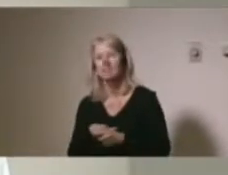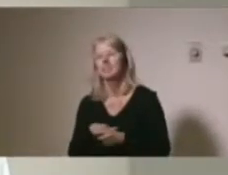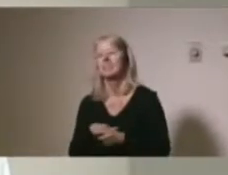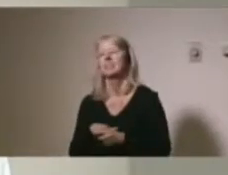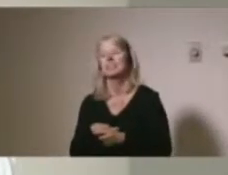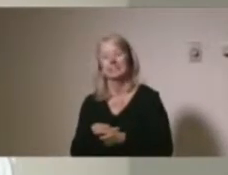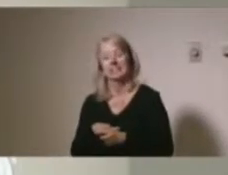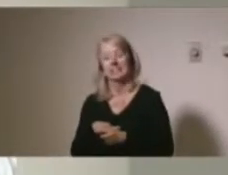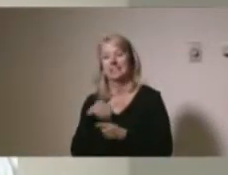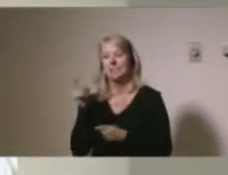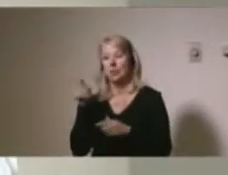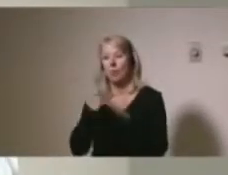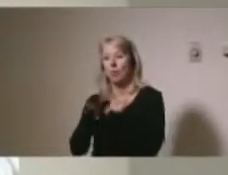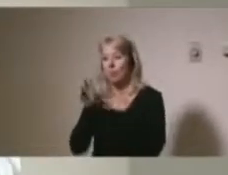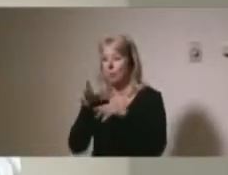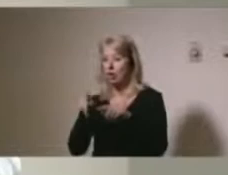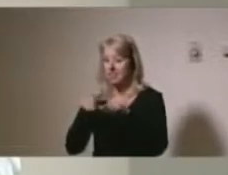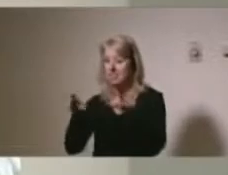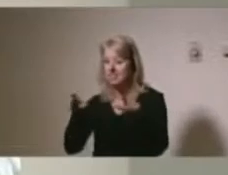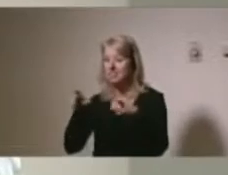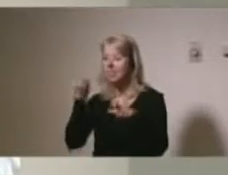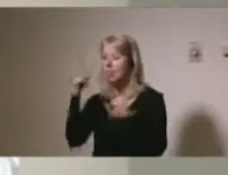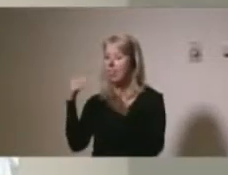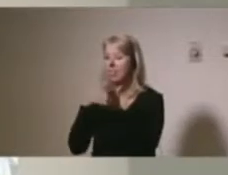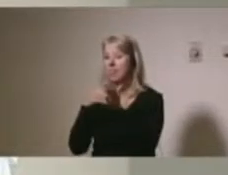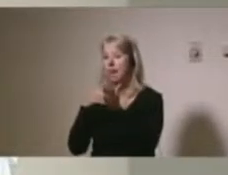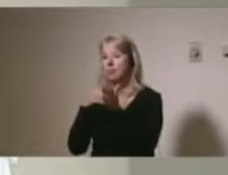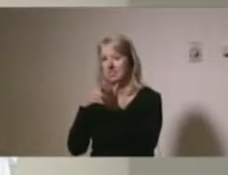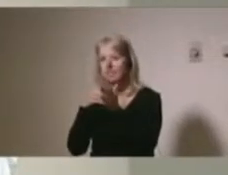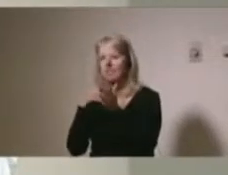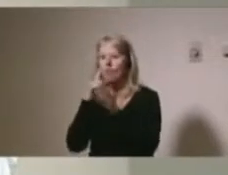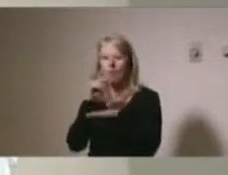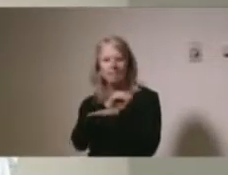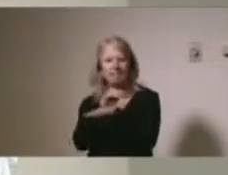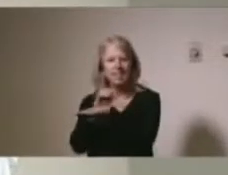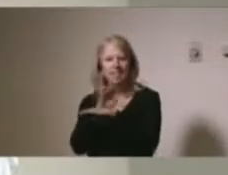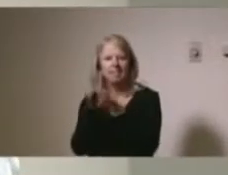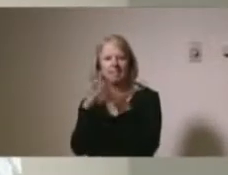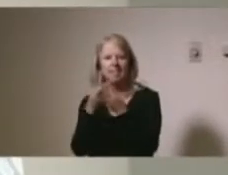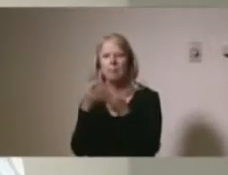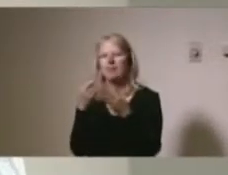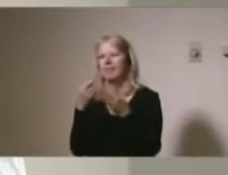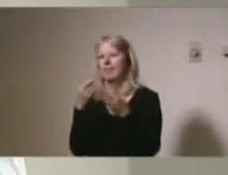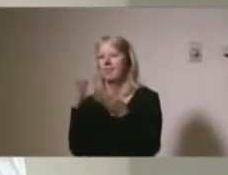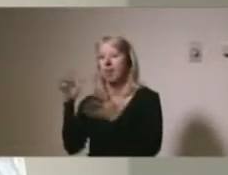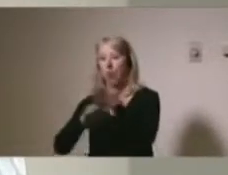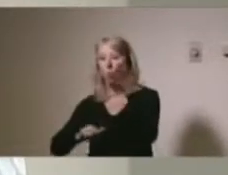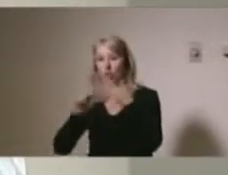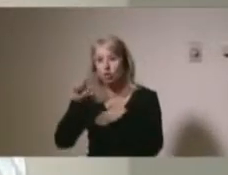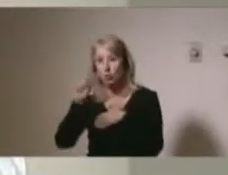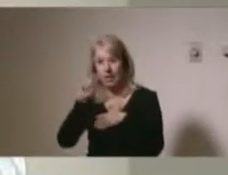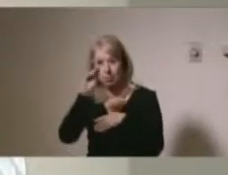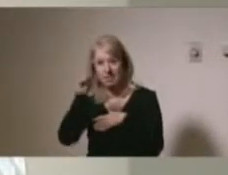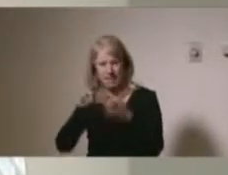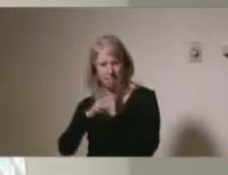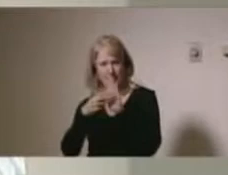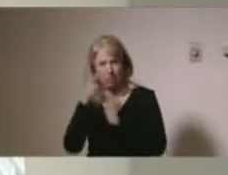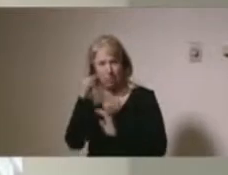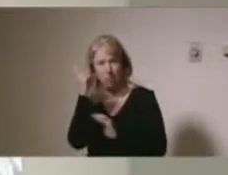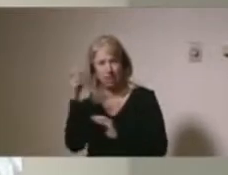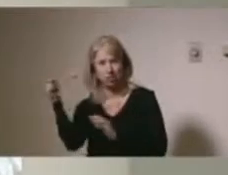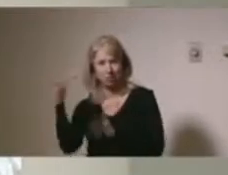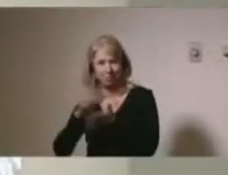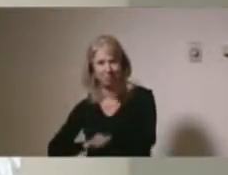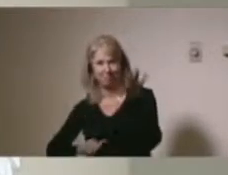about somebody going in with a social assistance check for $1,000 to feed their family, taking 20% is $200 really goes a long ways